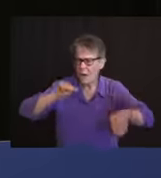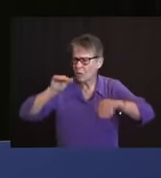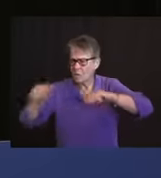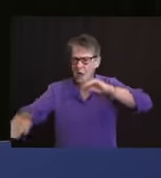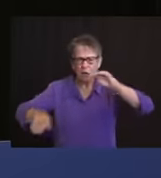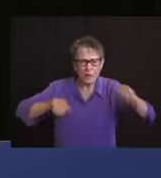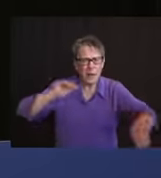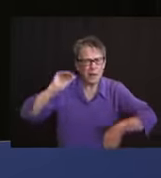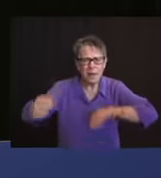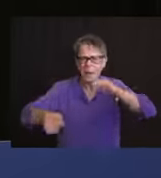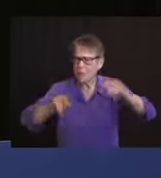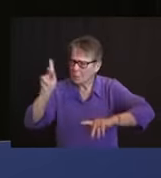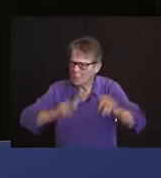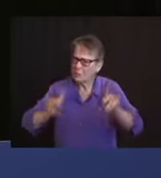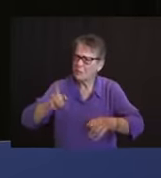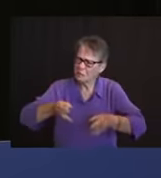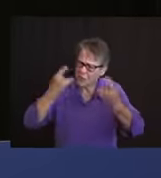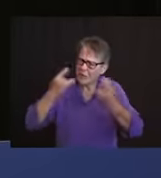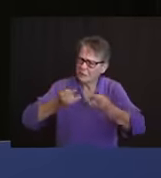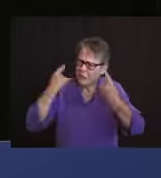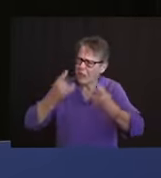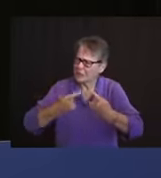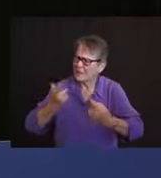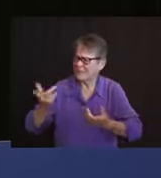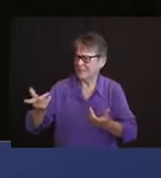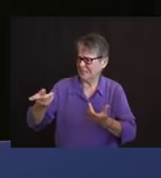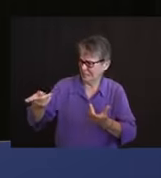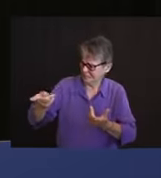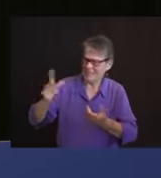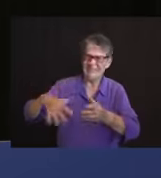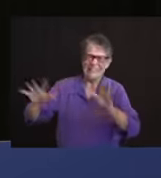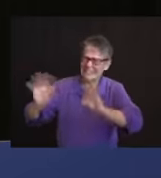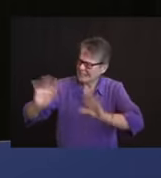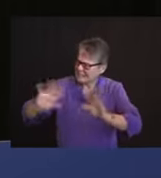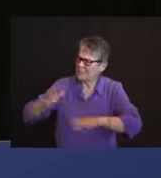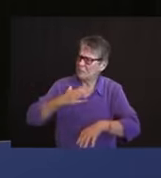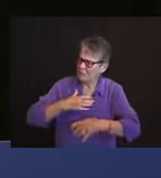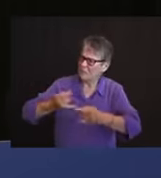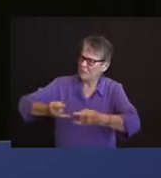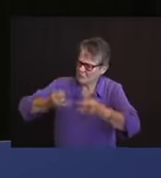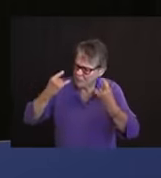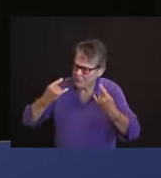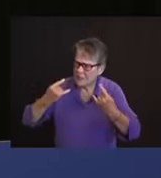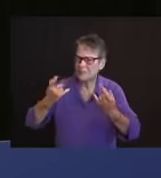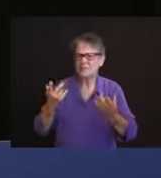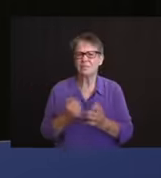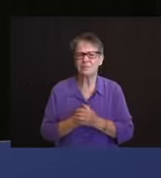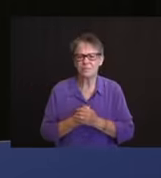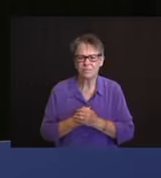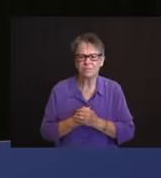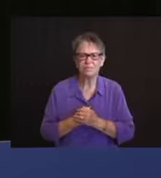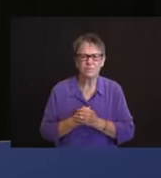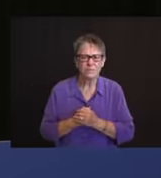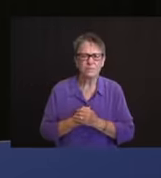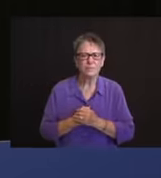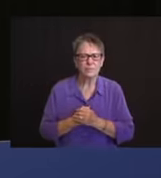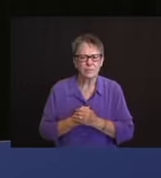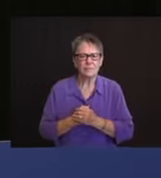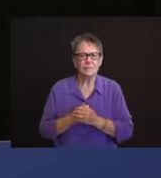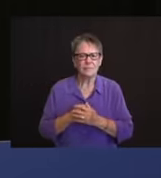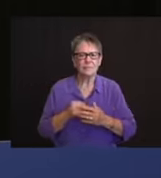tamp this down. So we're monitoring that as well, Governor. And lastly, just with regards to fireworks, fireworks